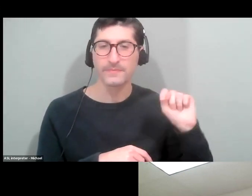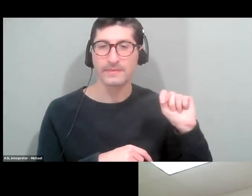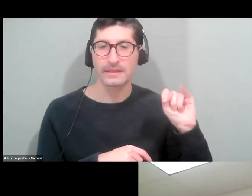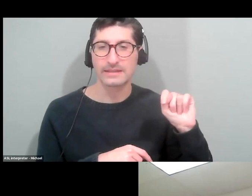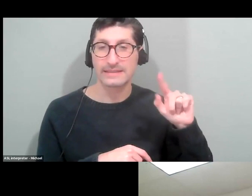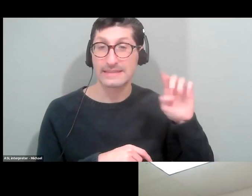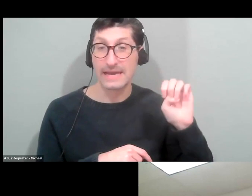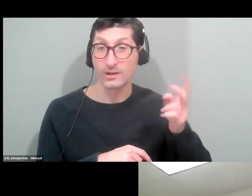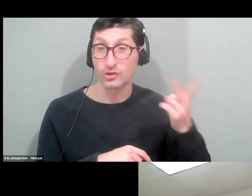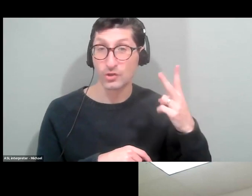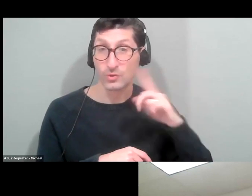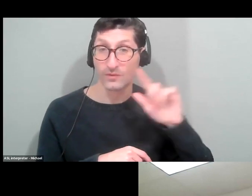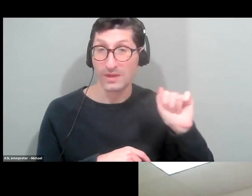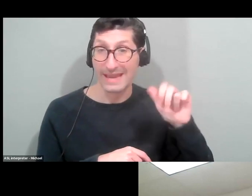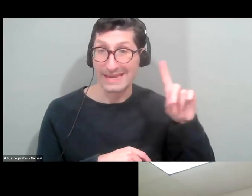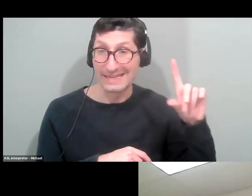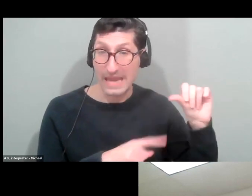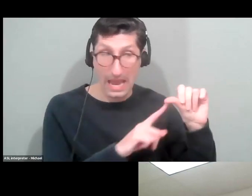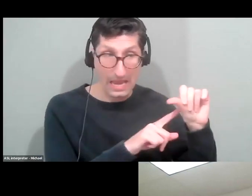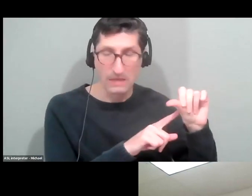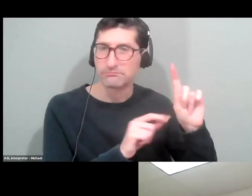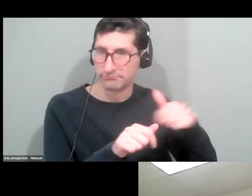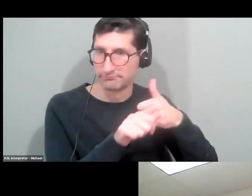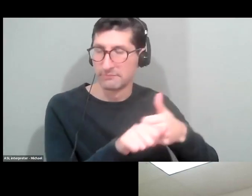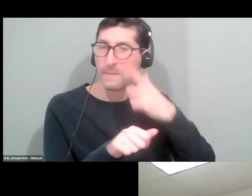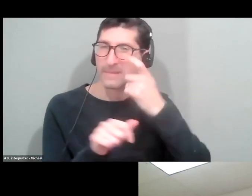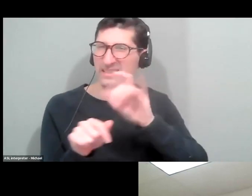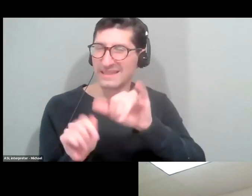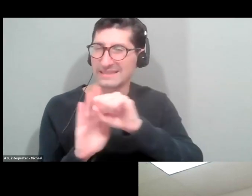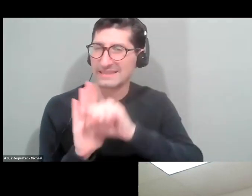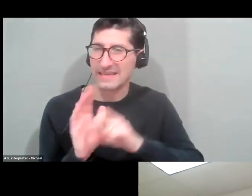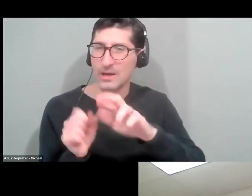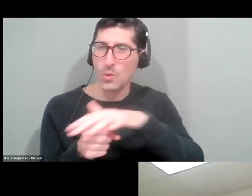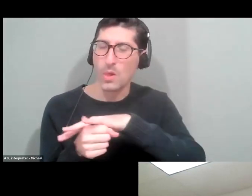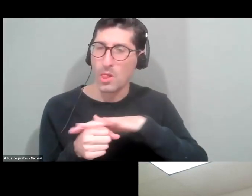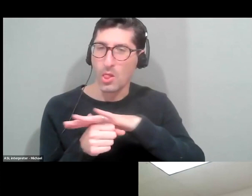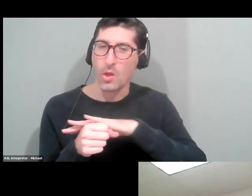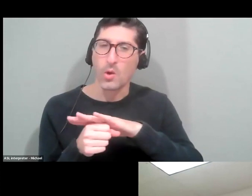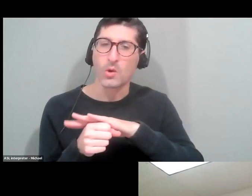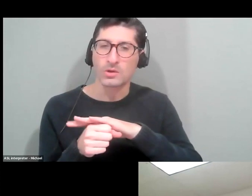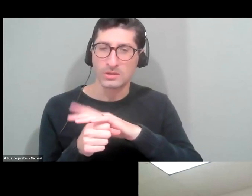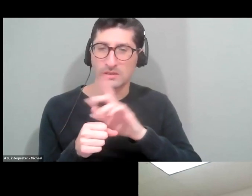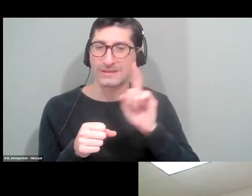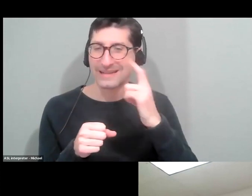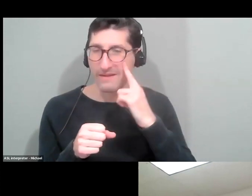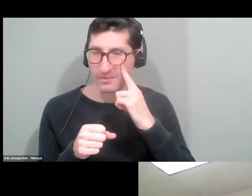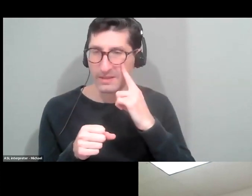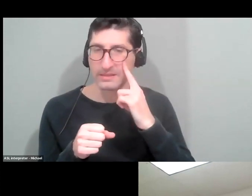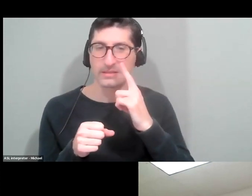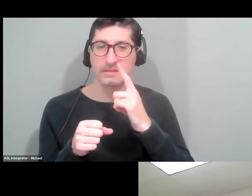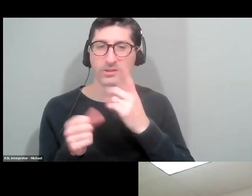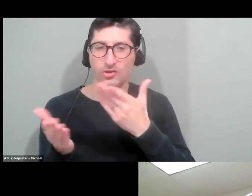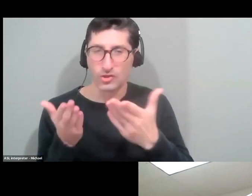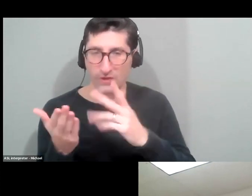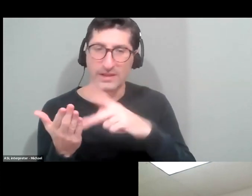would apply because it is a state or local government service program or activity. And so the same